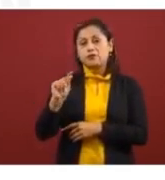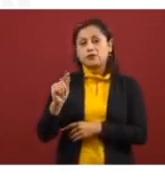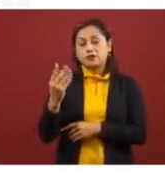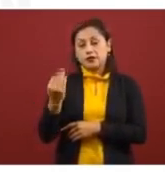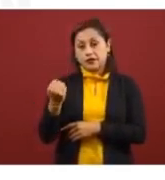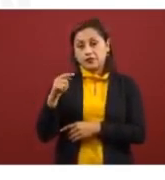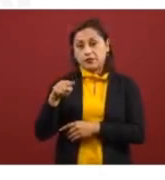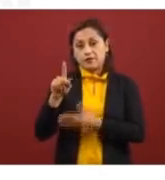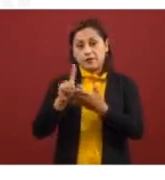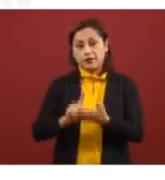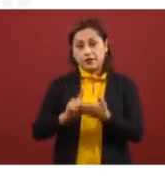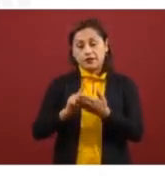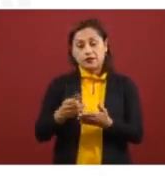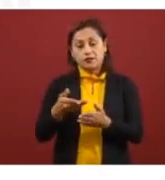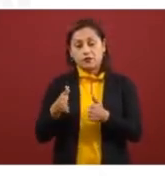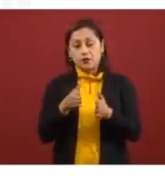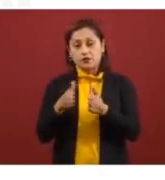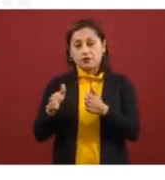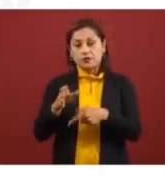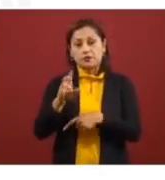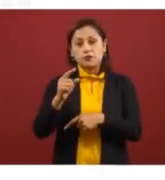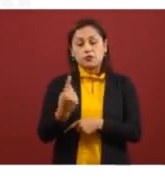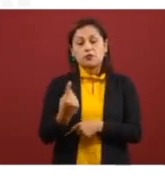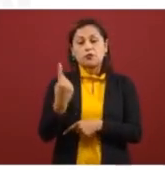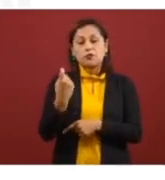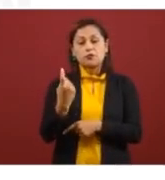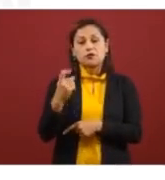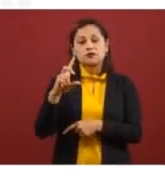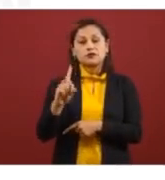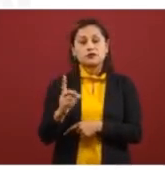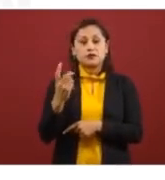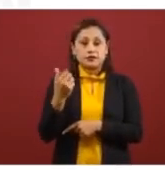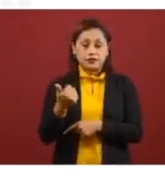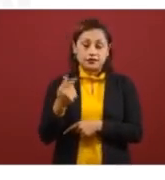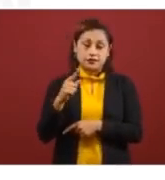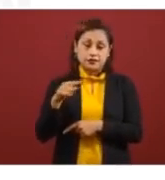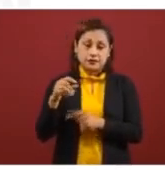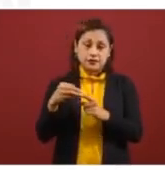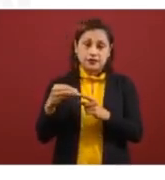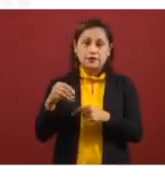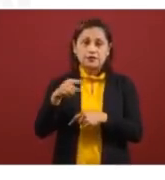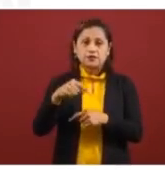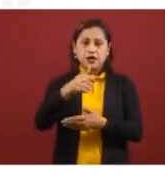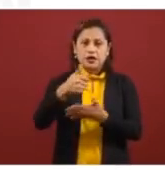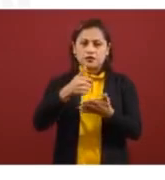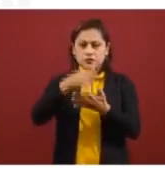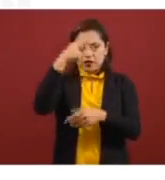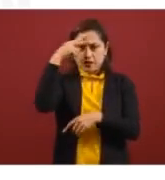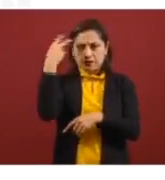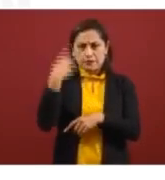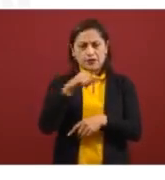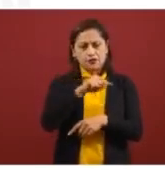22.79 per liter. It's got a 3.86 margin.